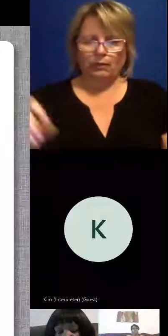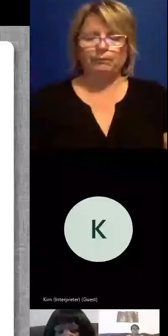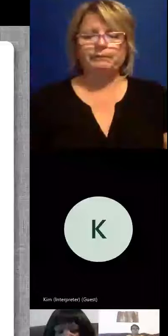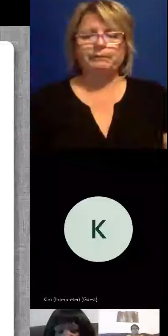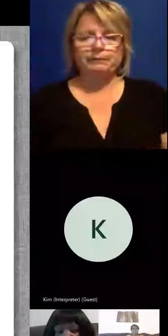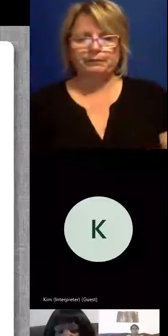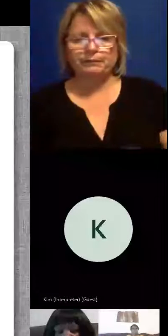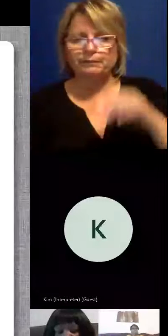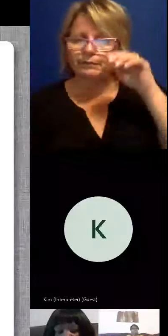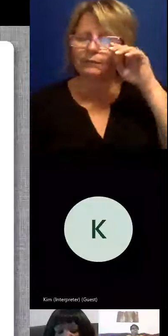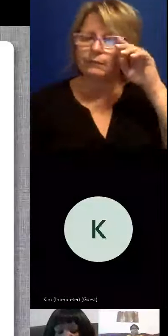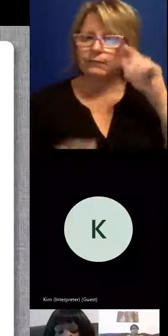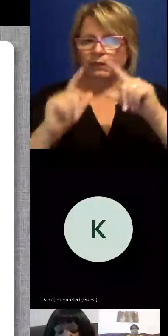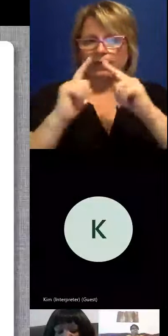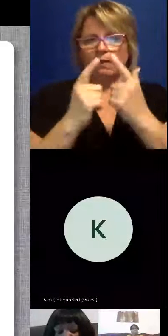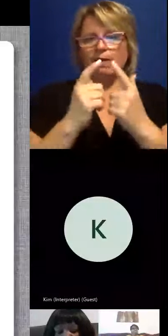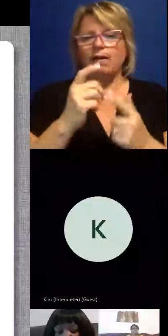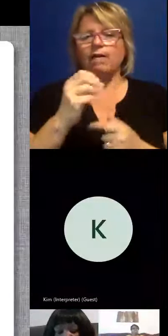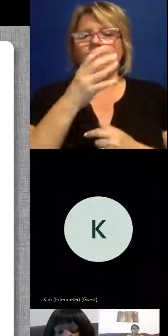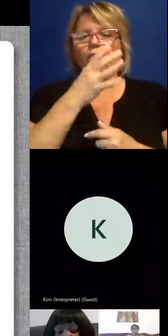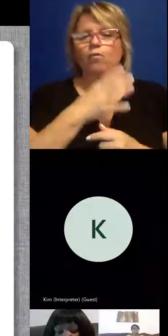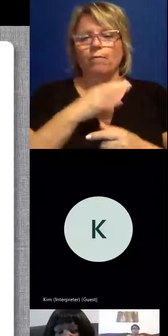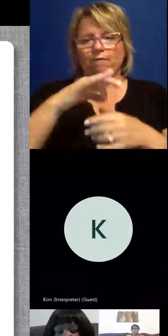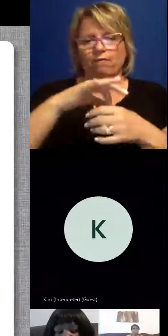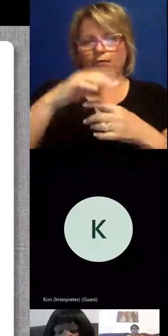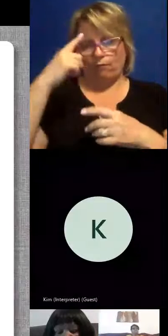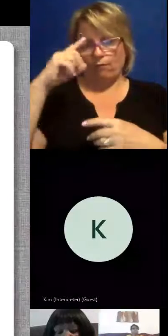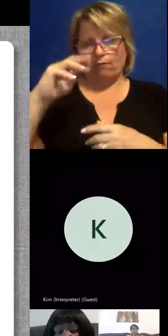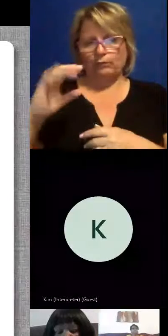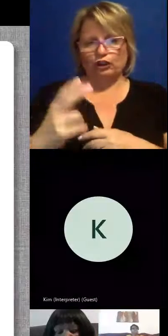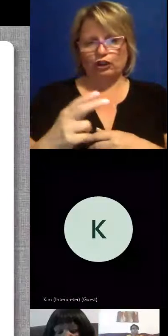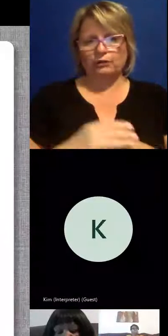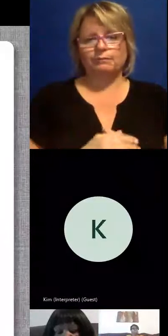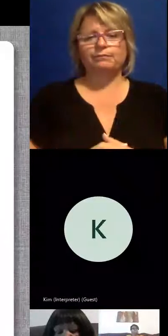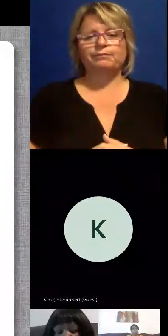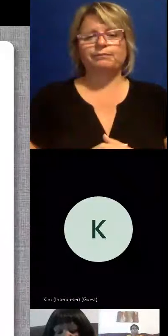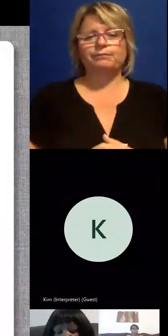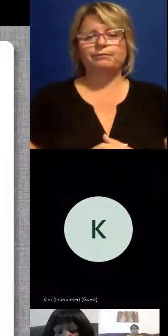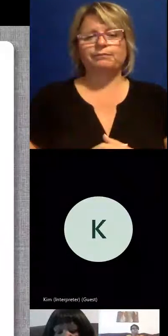1-888-350-0900. League of Women Voters of Michigan,